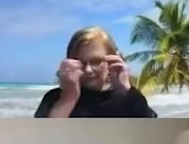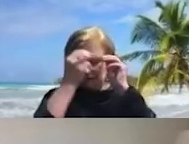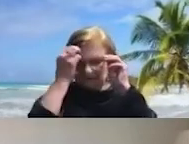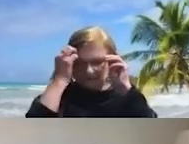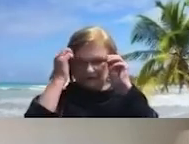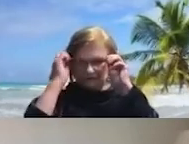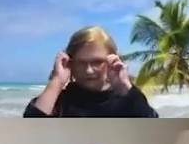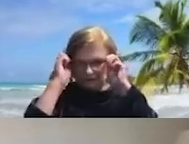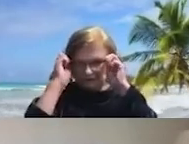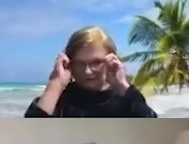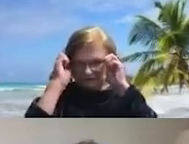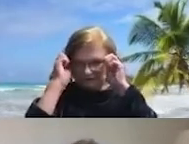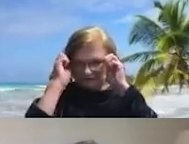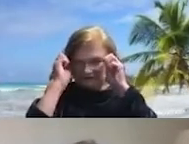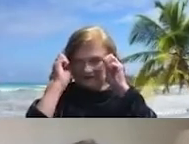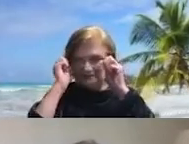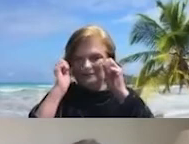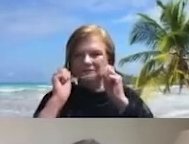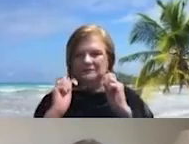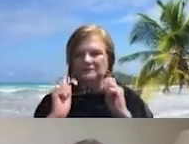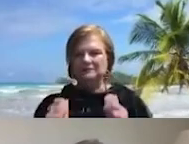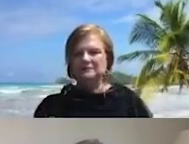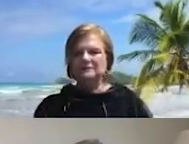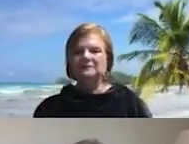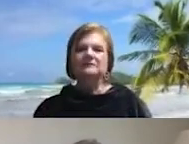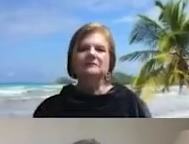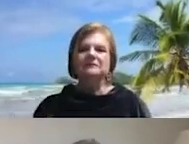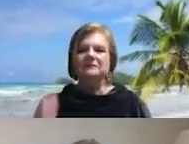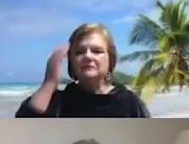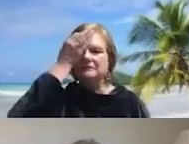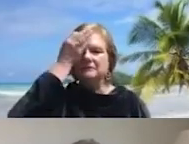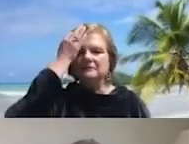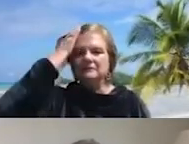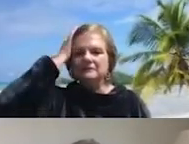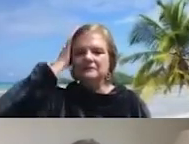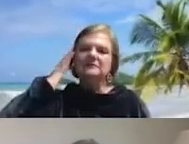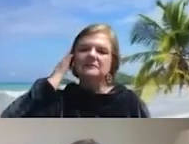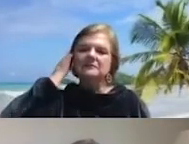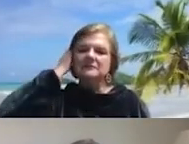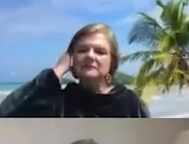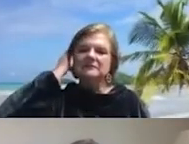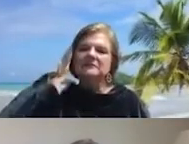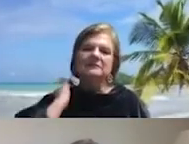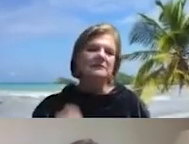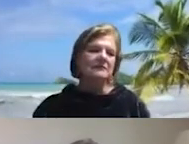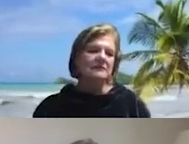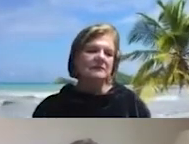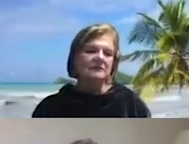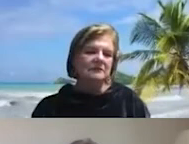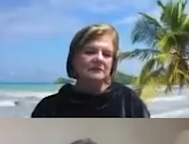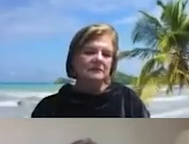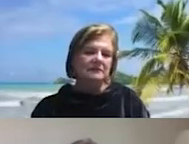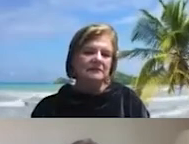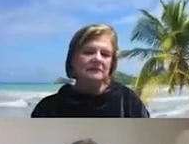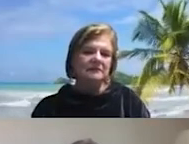in Malaysia from a study tour and enjoying with the principal and fellow pre-service teachers